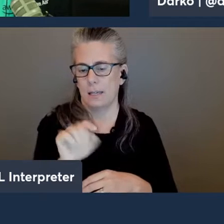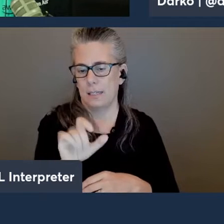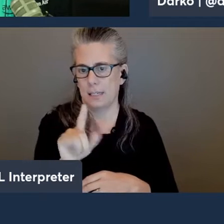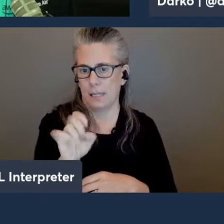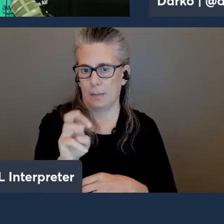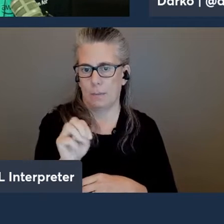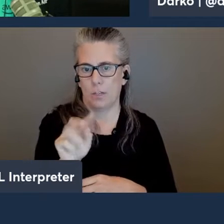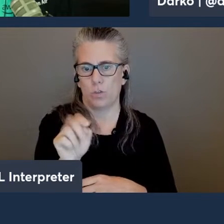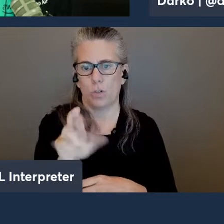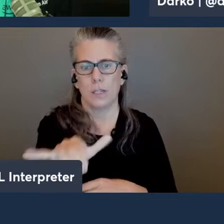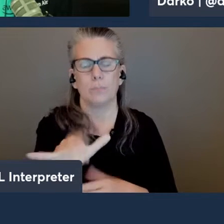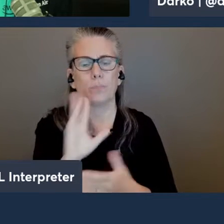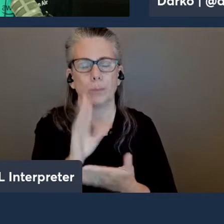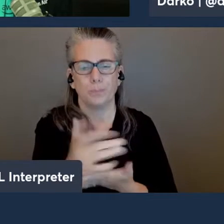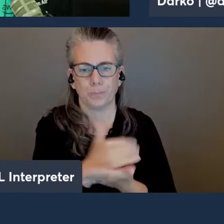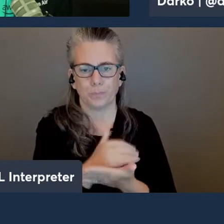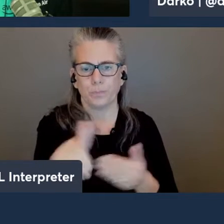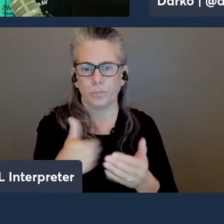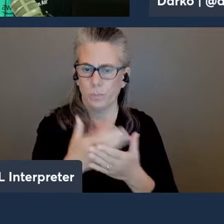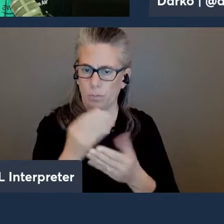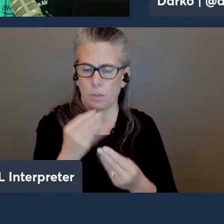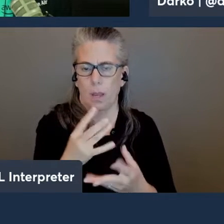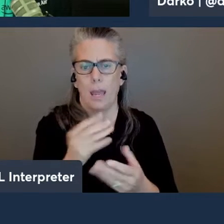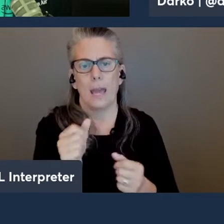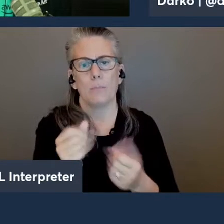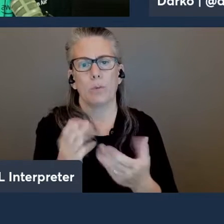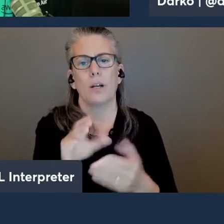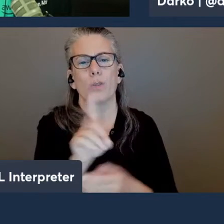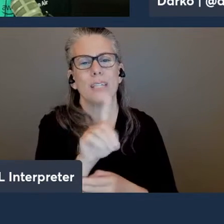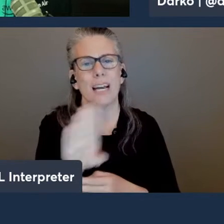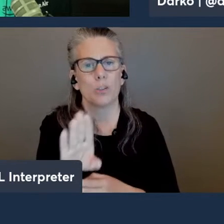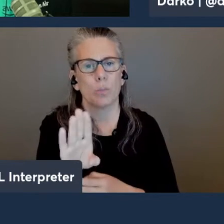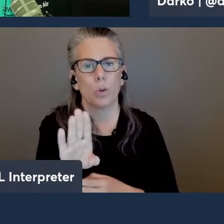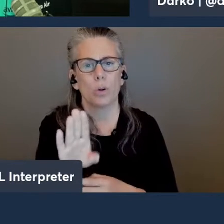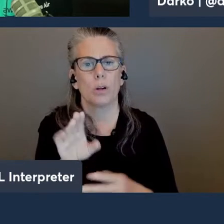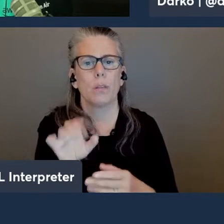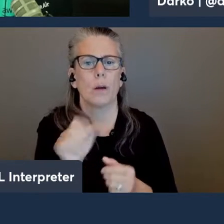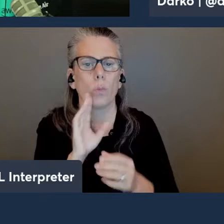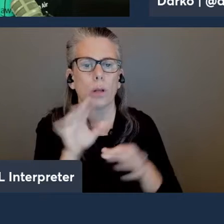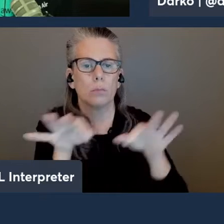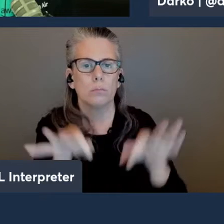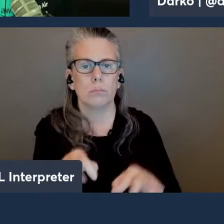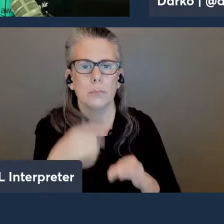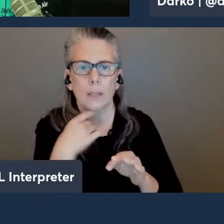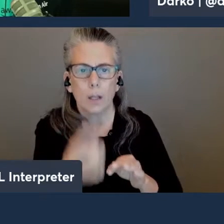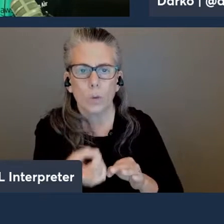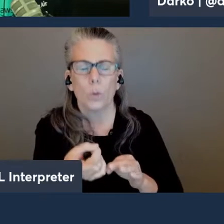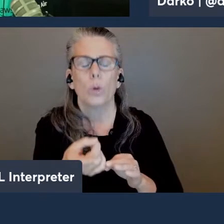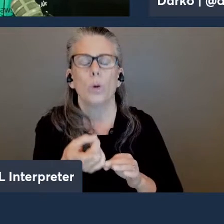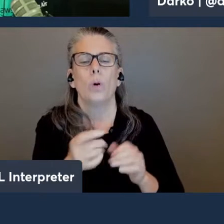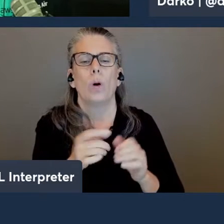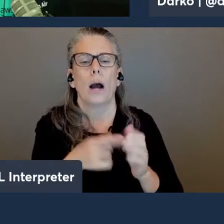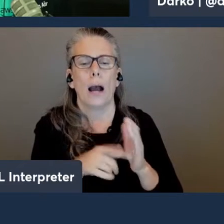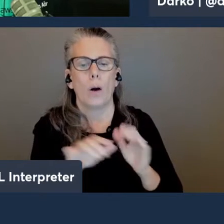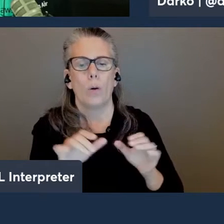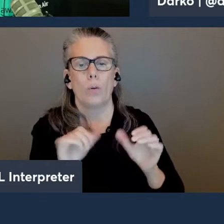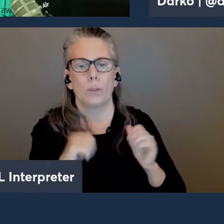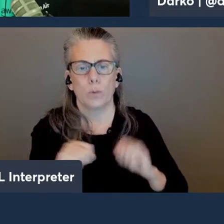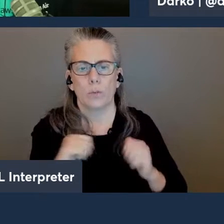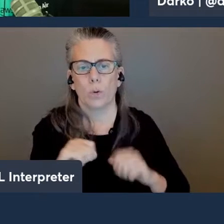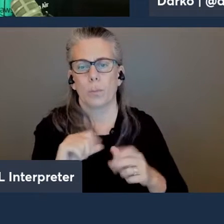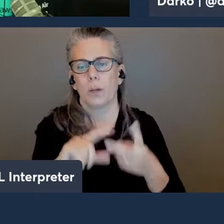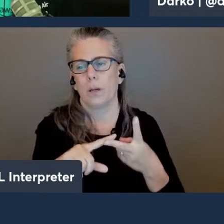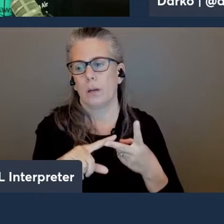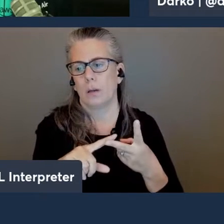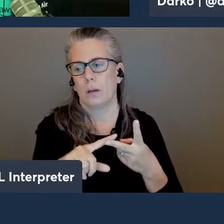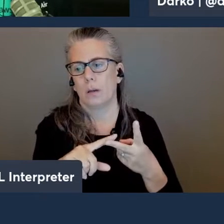provide you with dashboards that show you how your application is performing. This includes page load information.